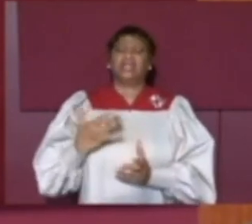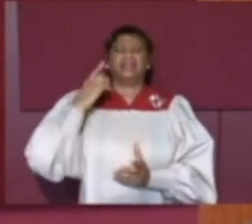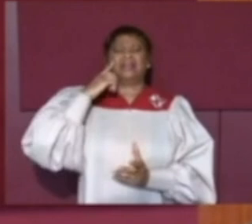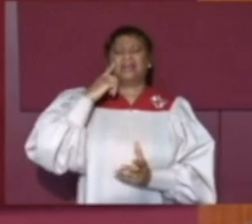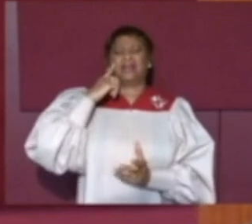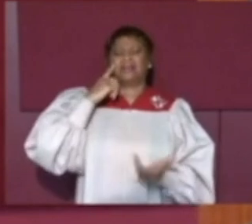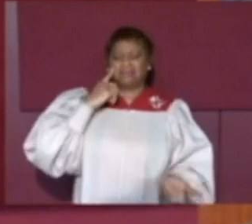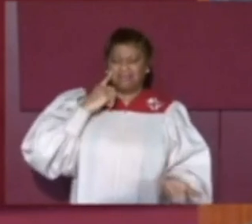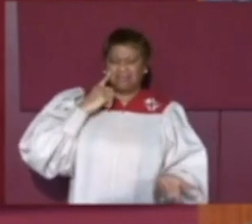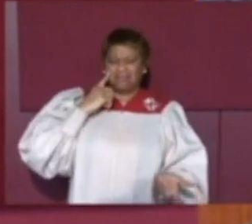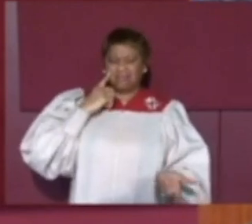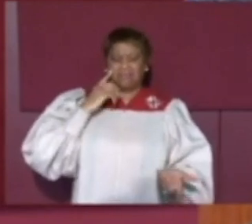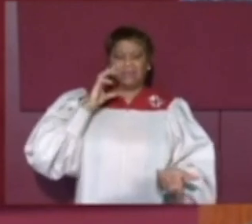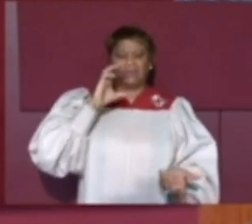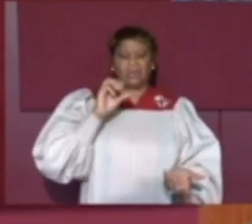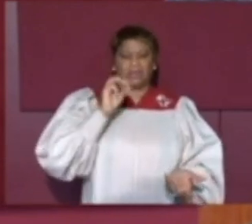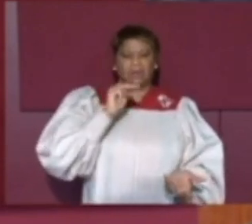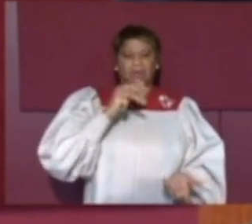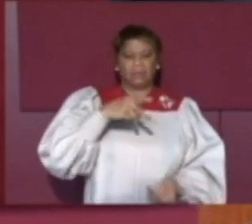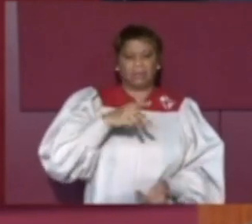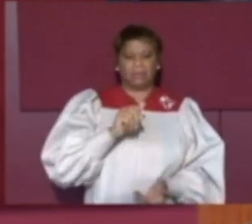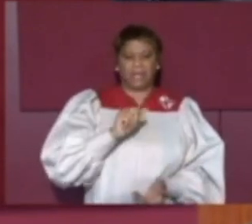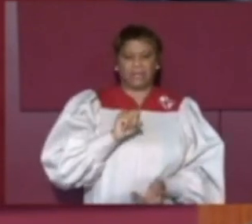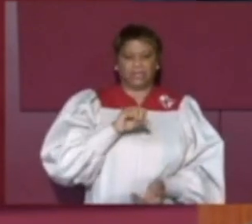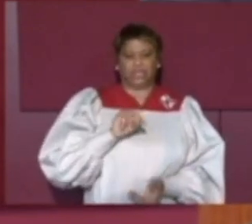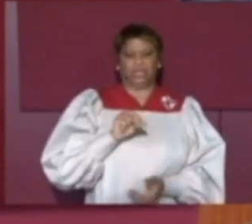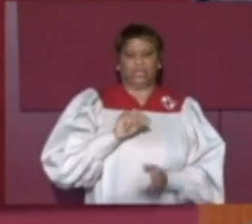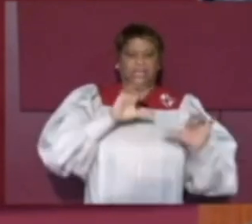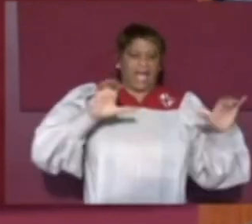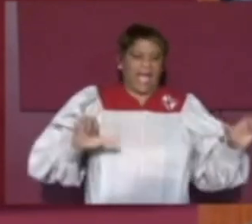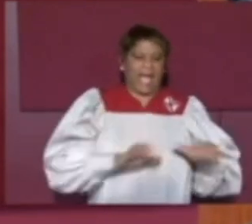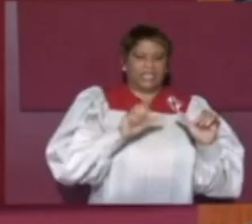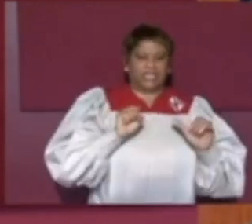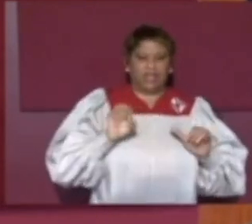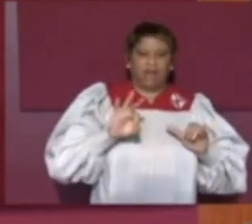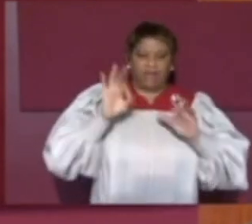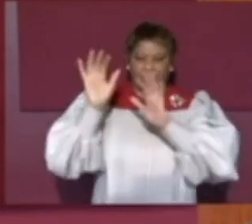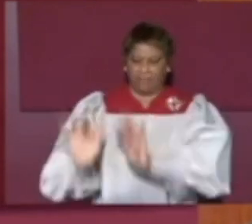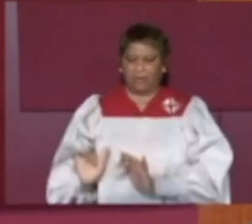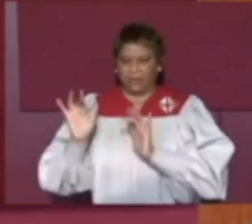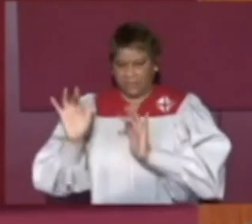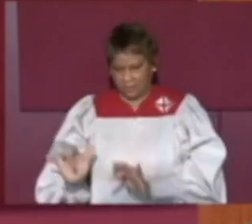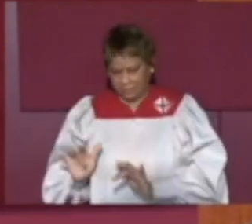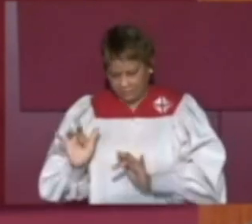of compassion as the action of mercy.